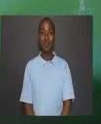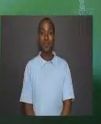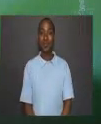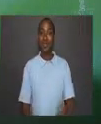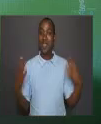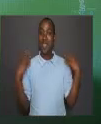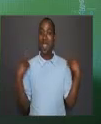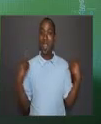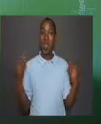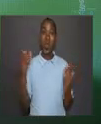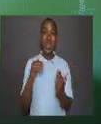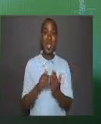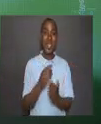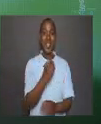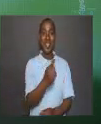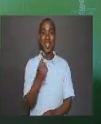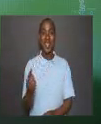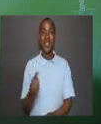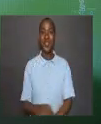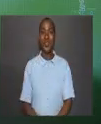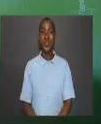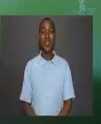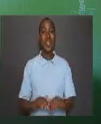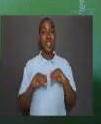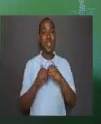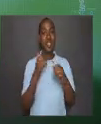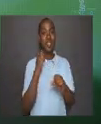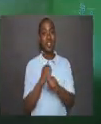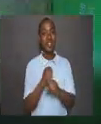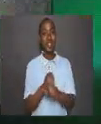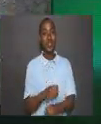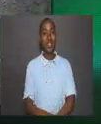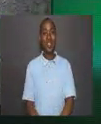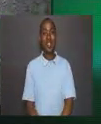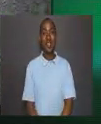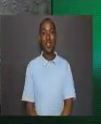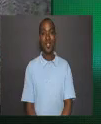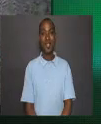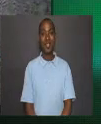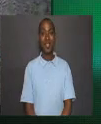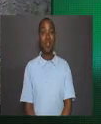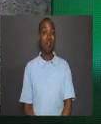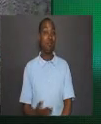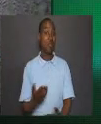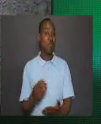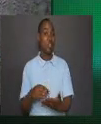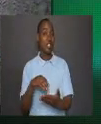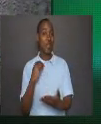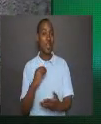Hello again, everyone. How did you do? As we have learned,